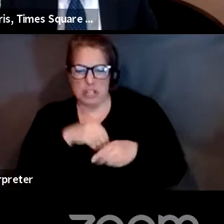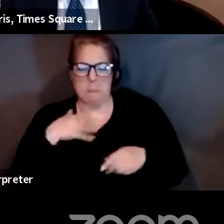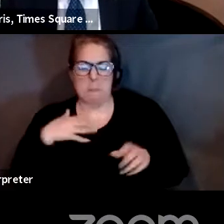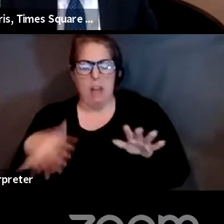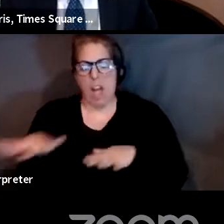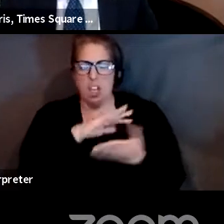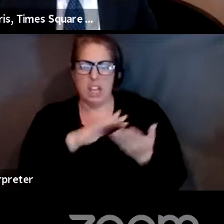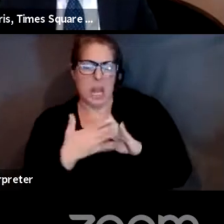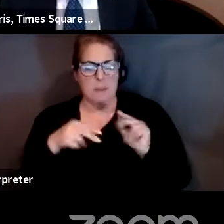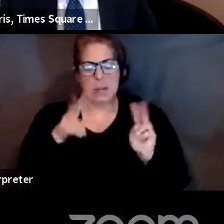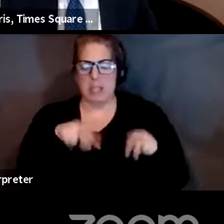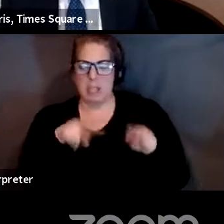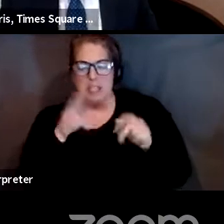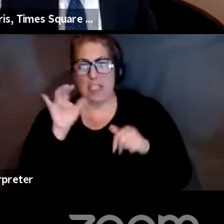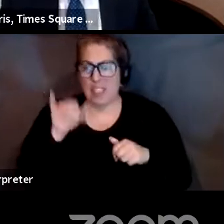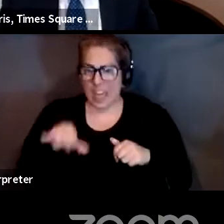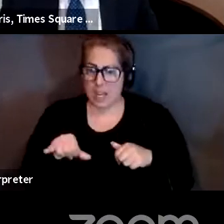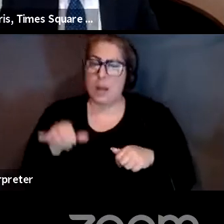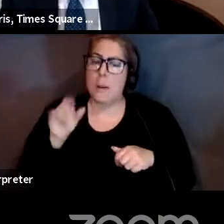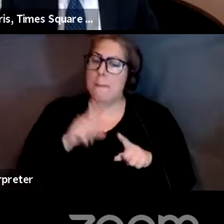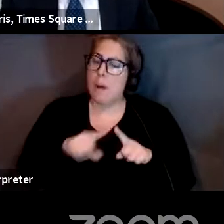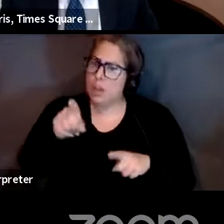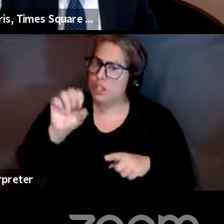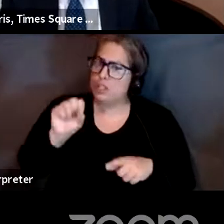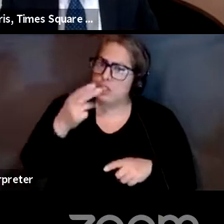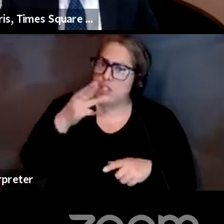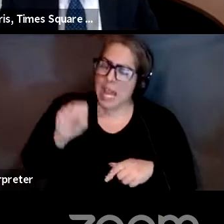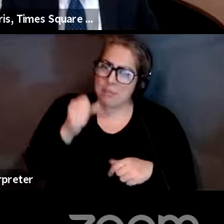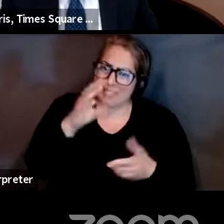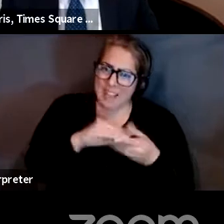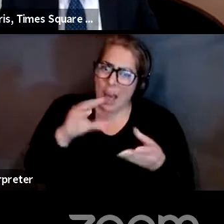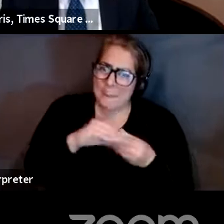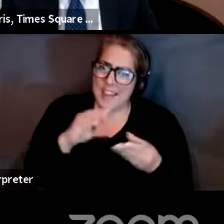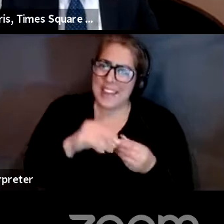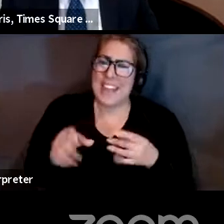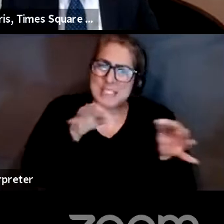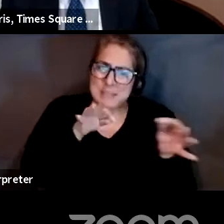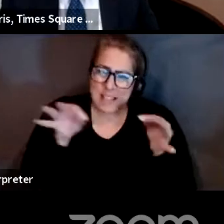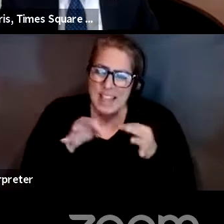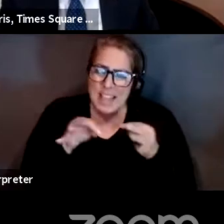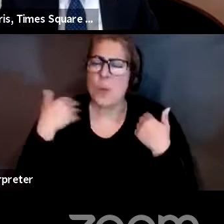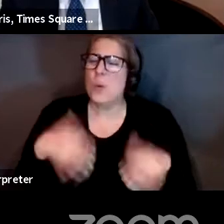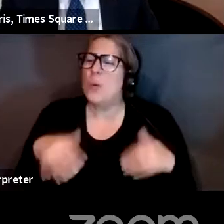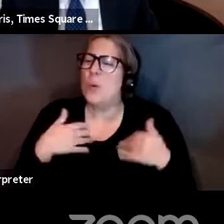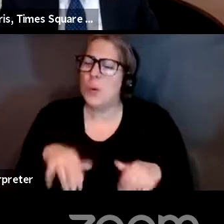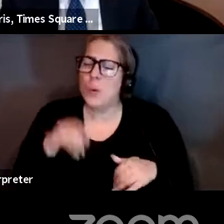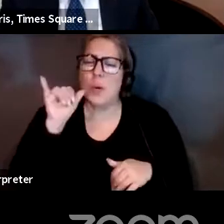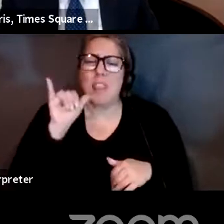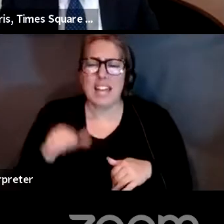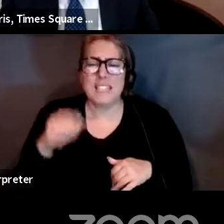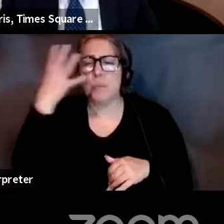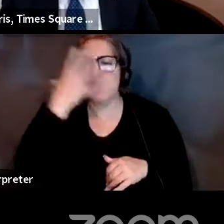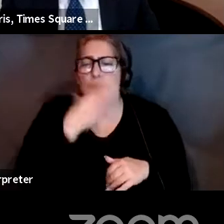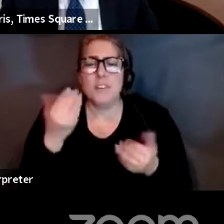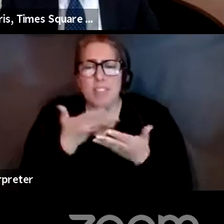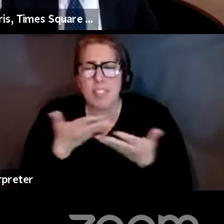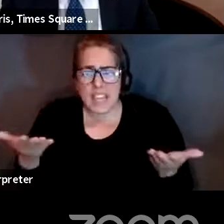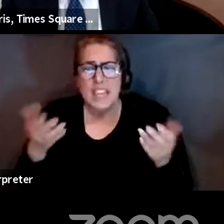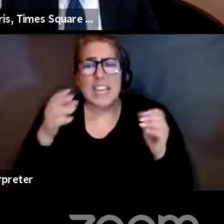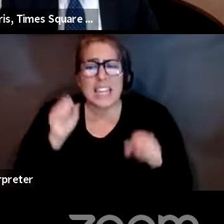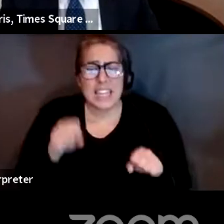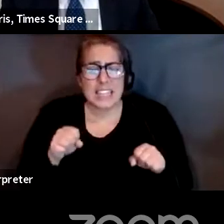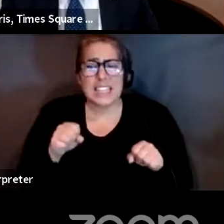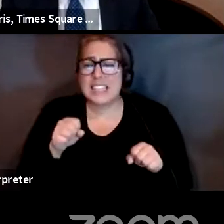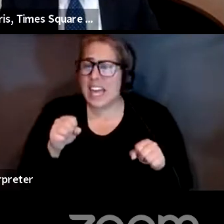voices and humanizing the people that ultimately will leave in these buildings. Because it is so important that we